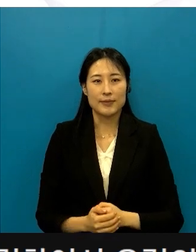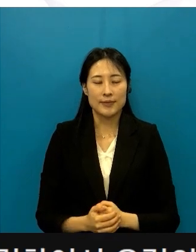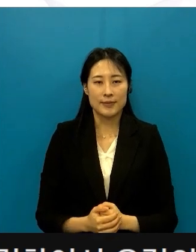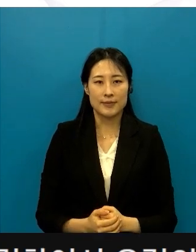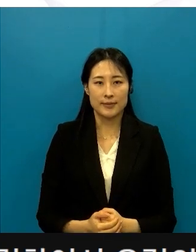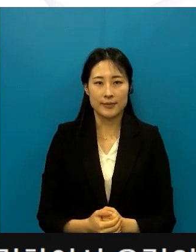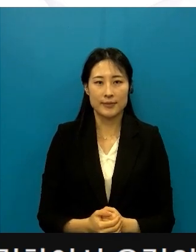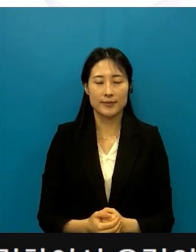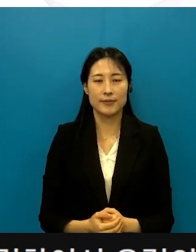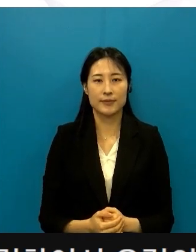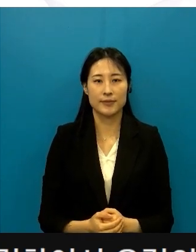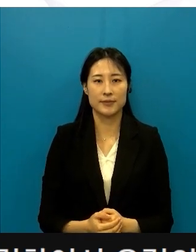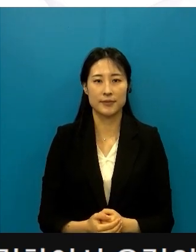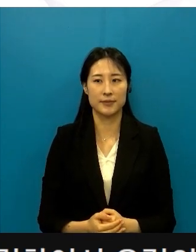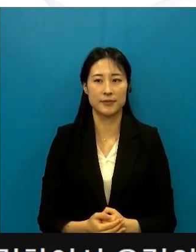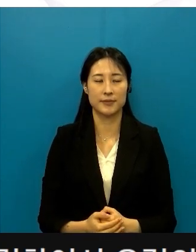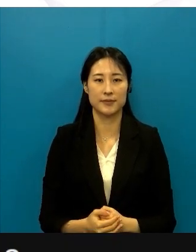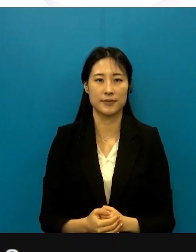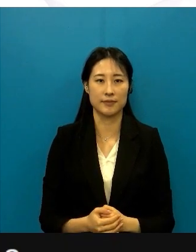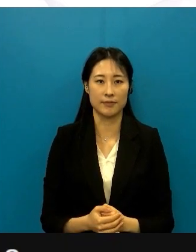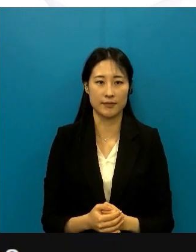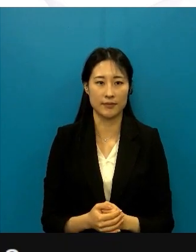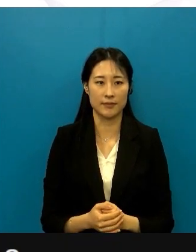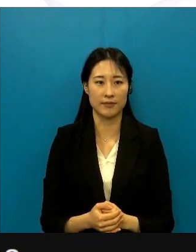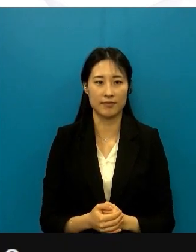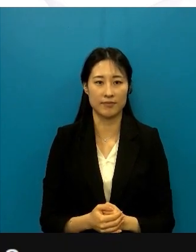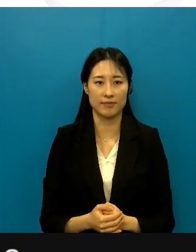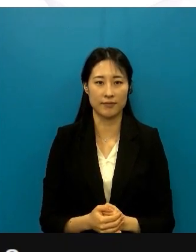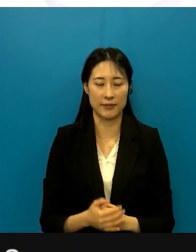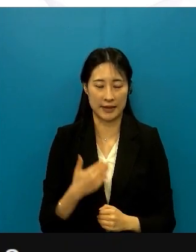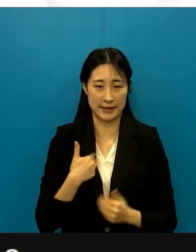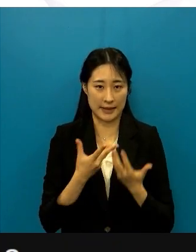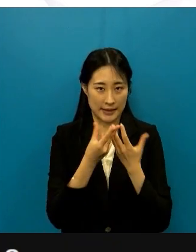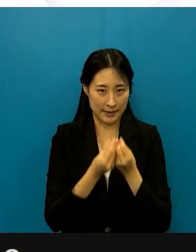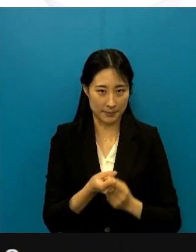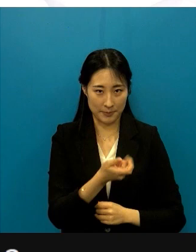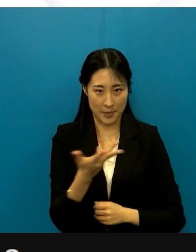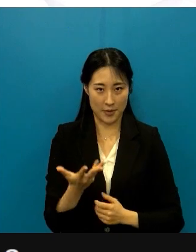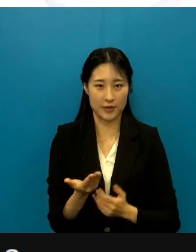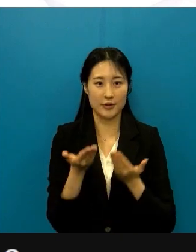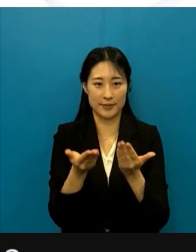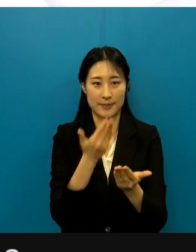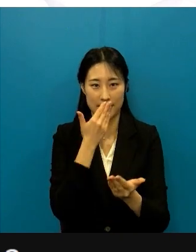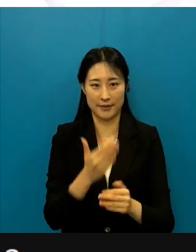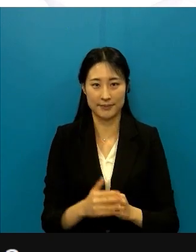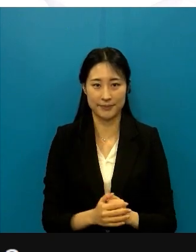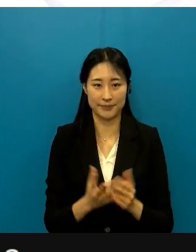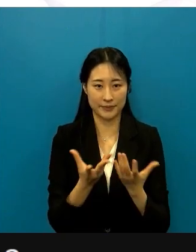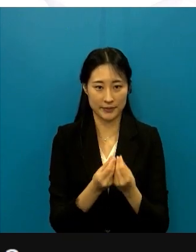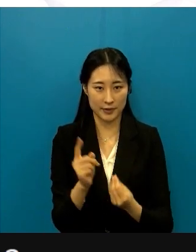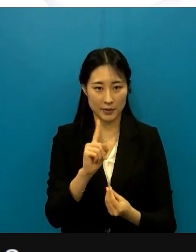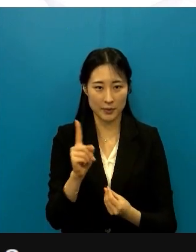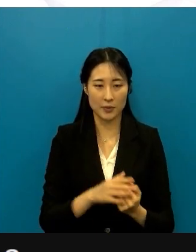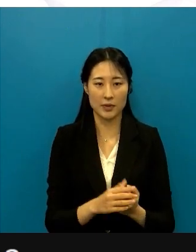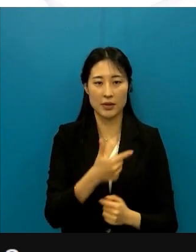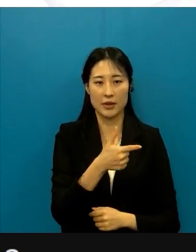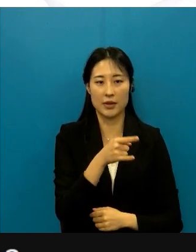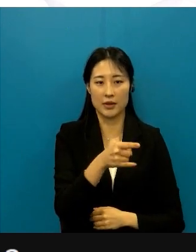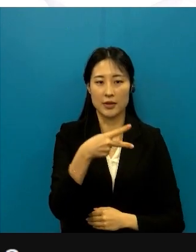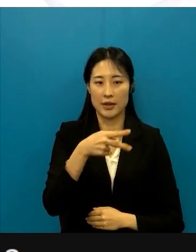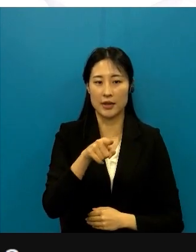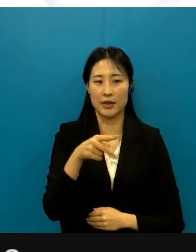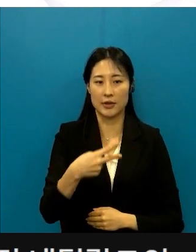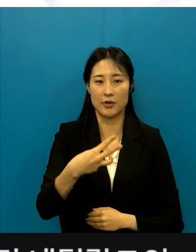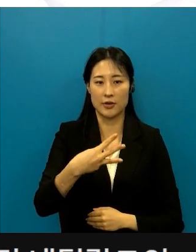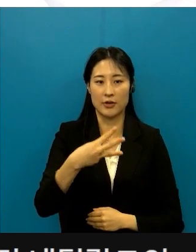Netherlands and their historical background, and I said the practice of euthanasia and assisted suicide